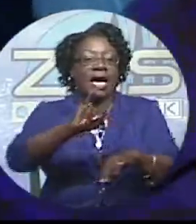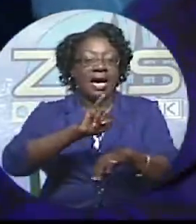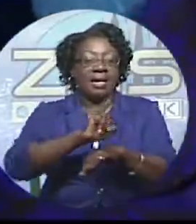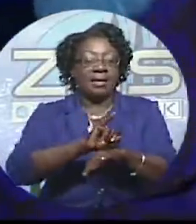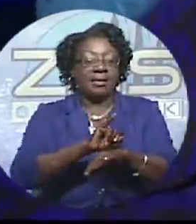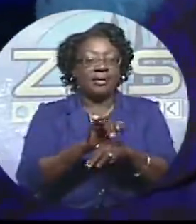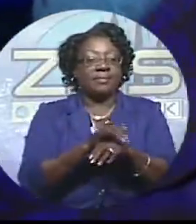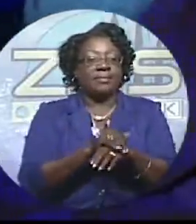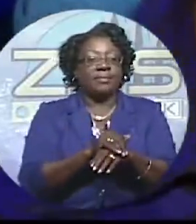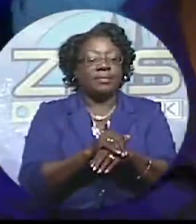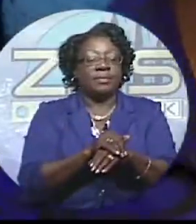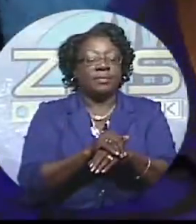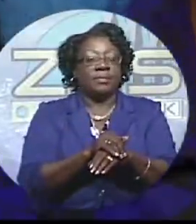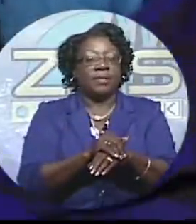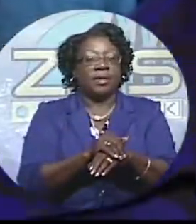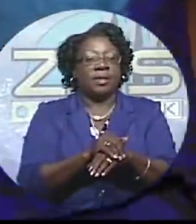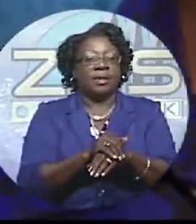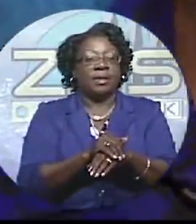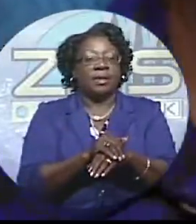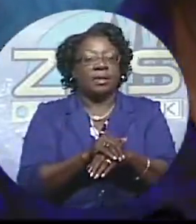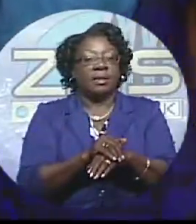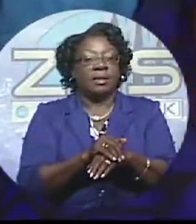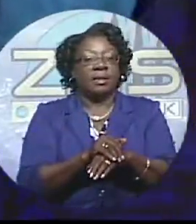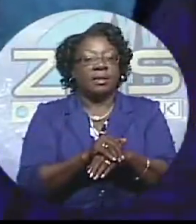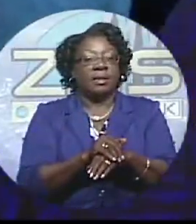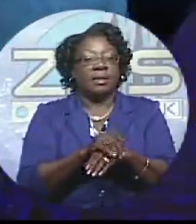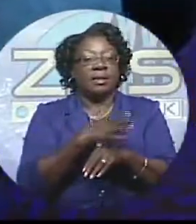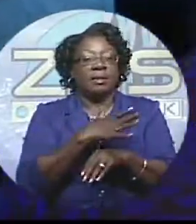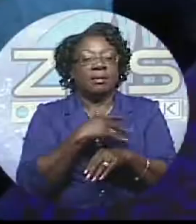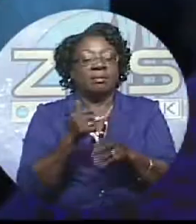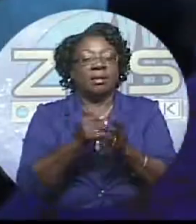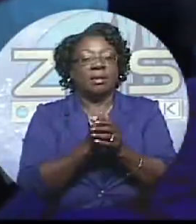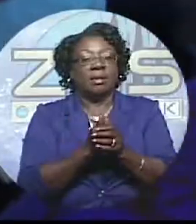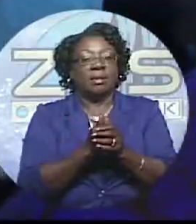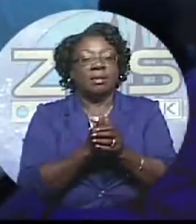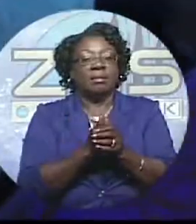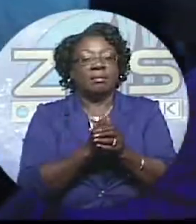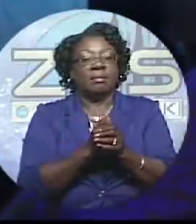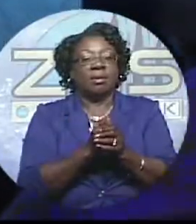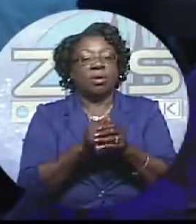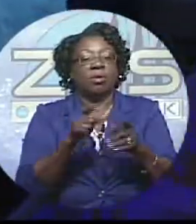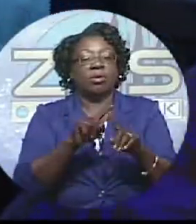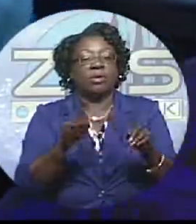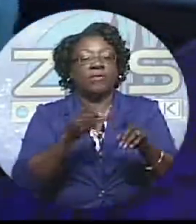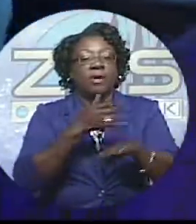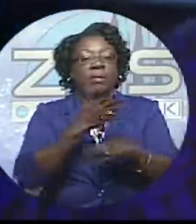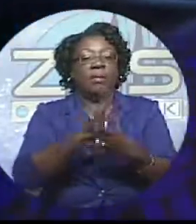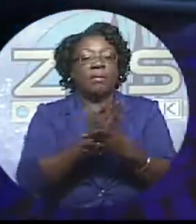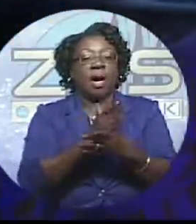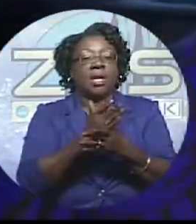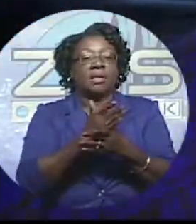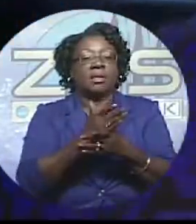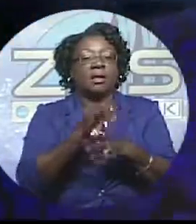Artistown, and that those studies are now in train, and the Caribbean Development Bank is looking into it,